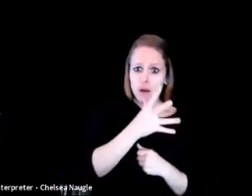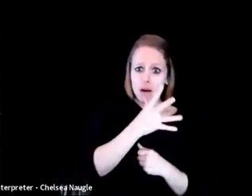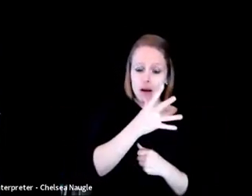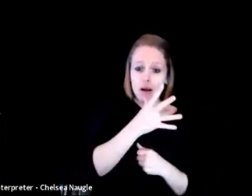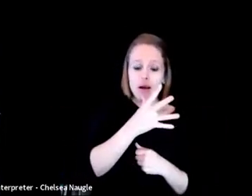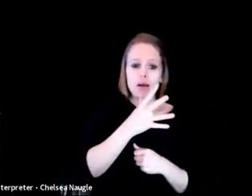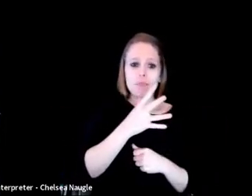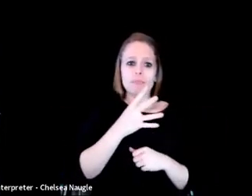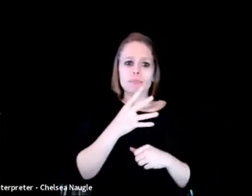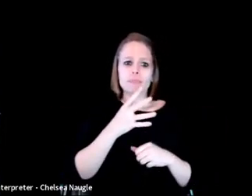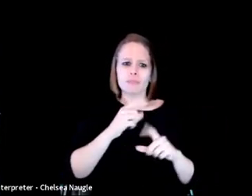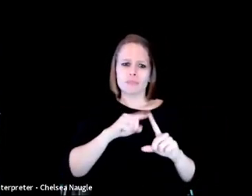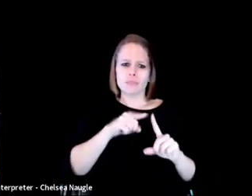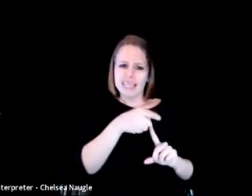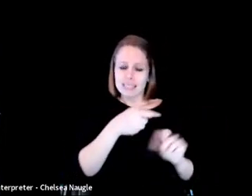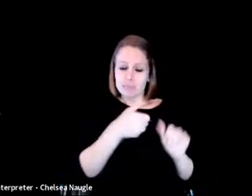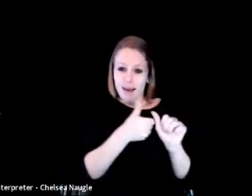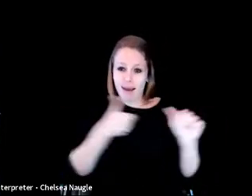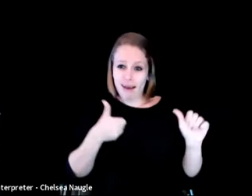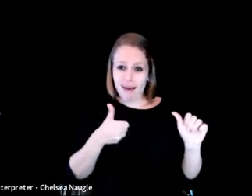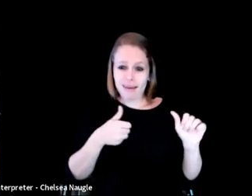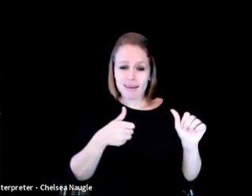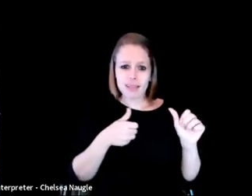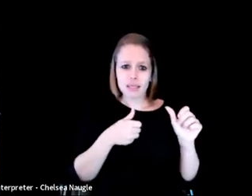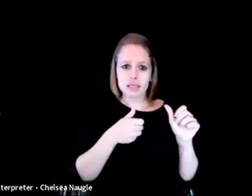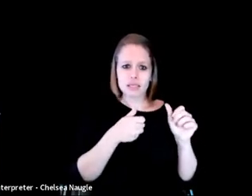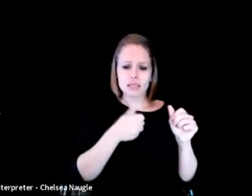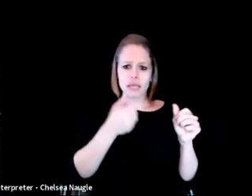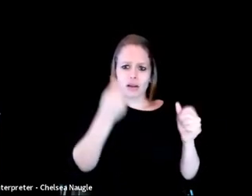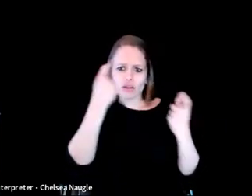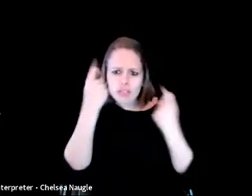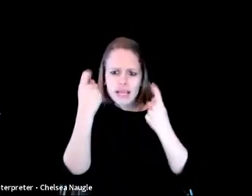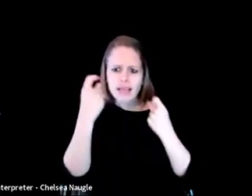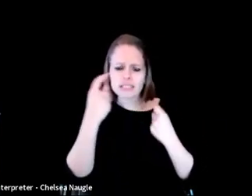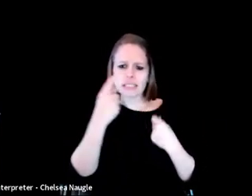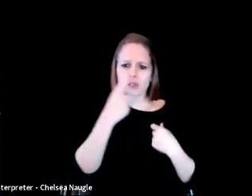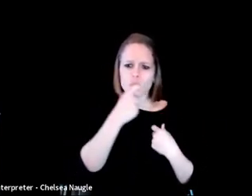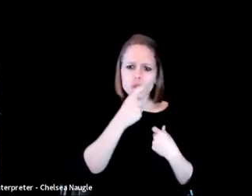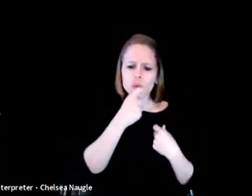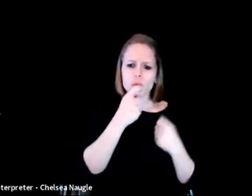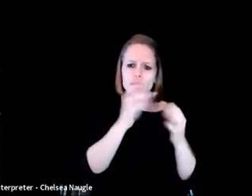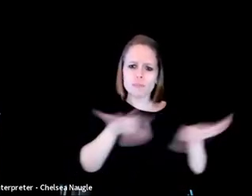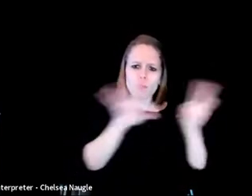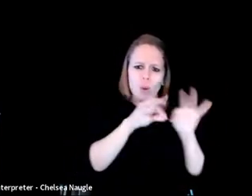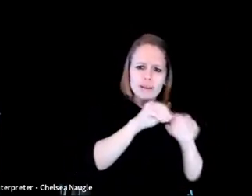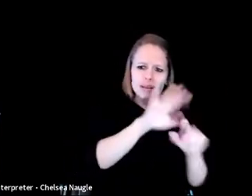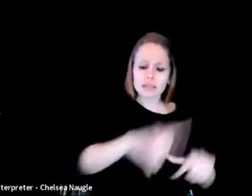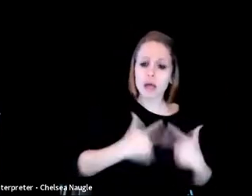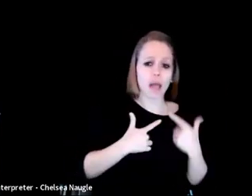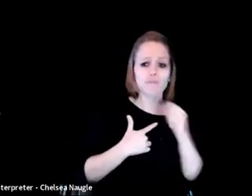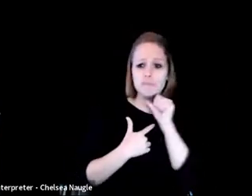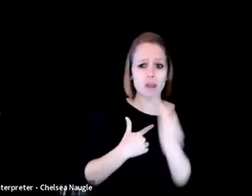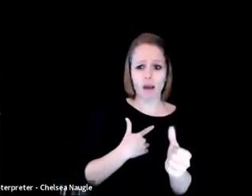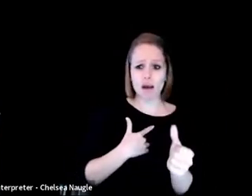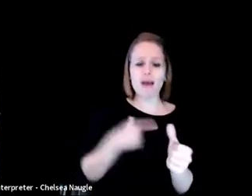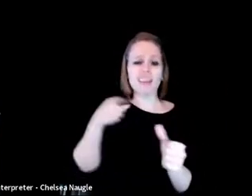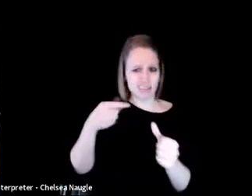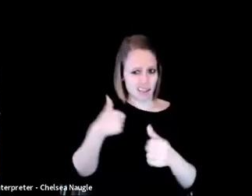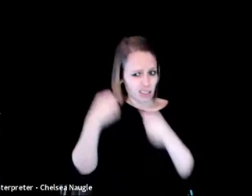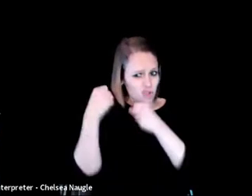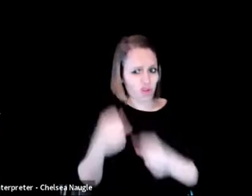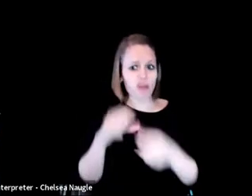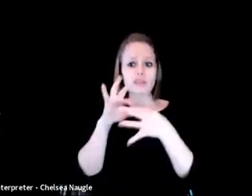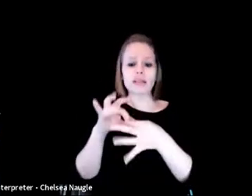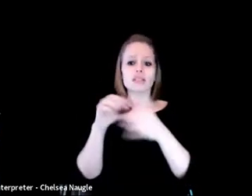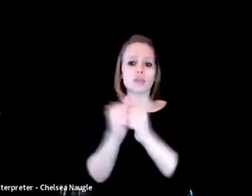those same deficits in understanding who are the important people in his life, and he has strong relationships with his cousins, friends in school, things like